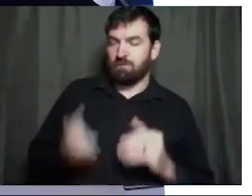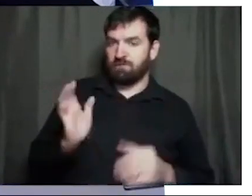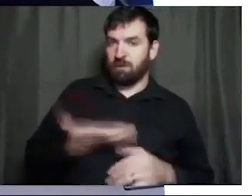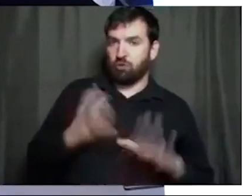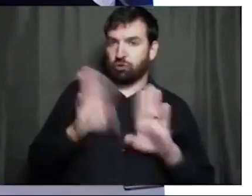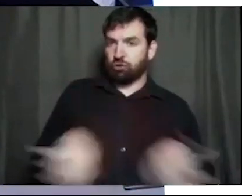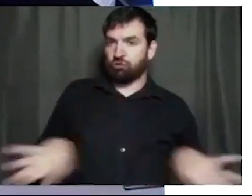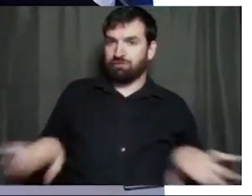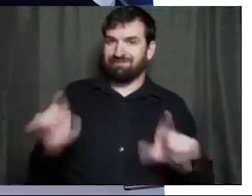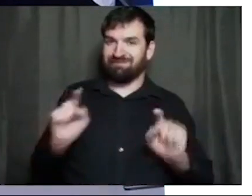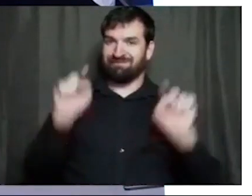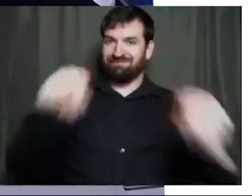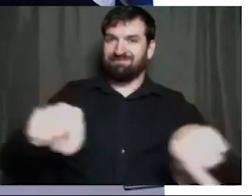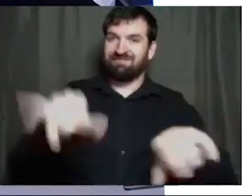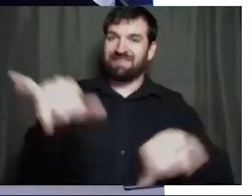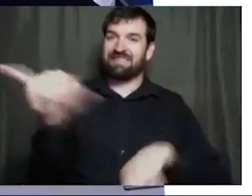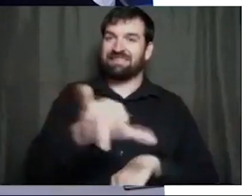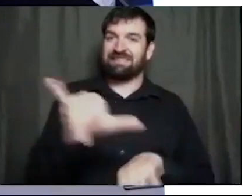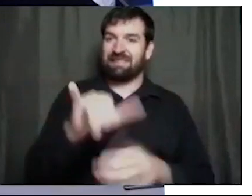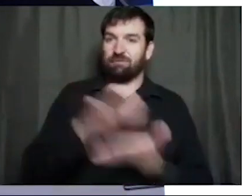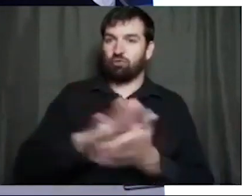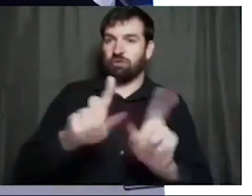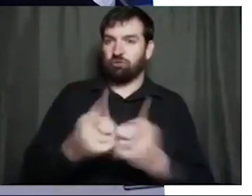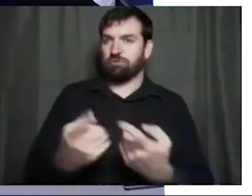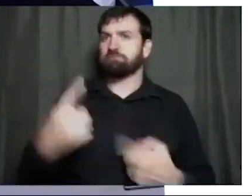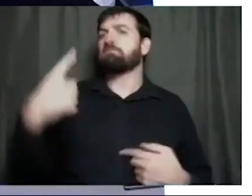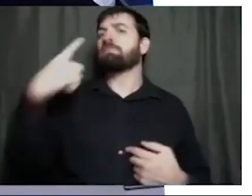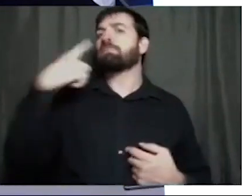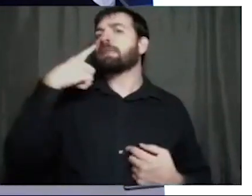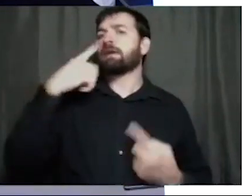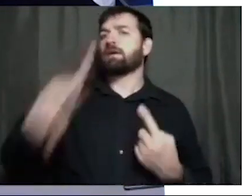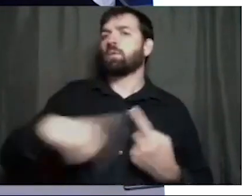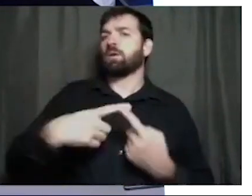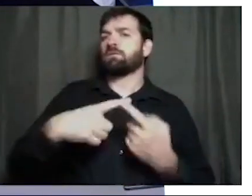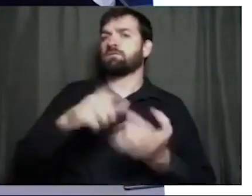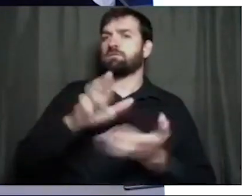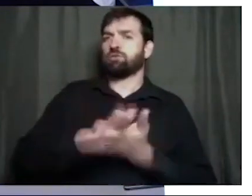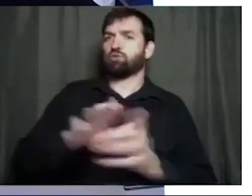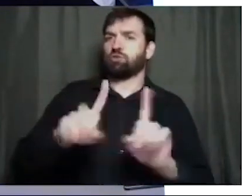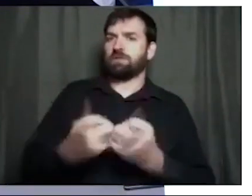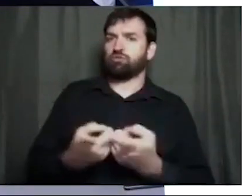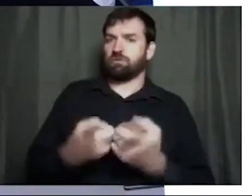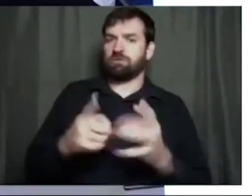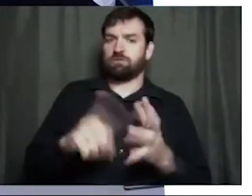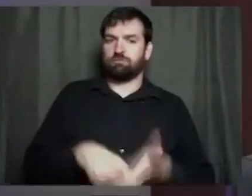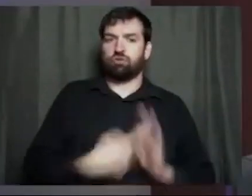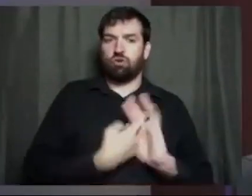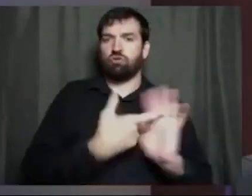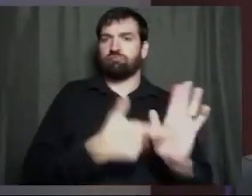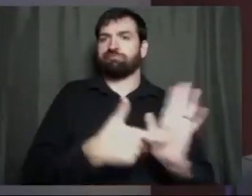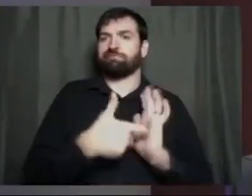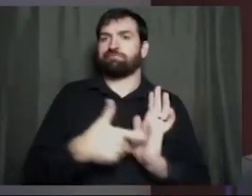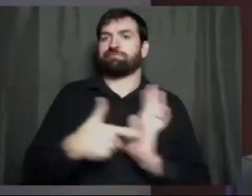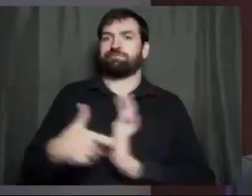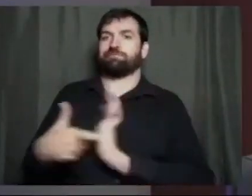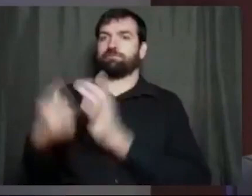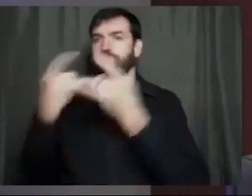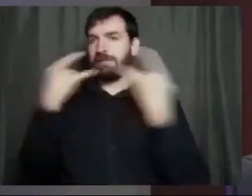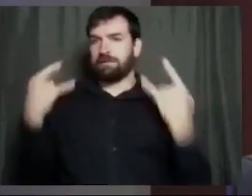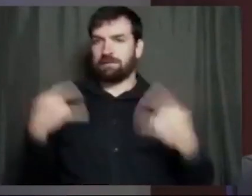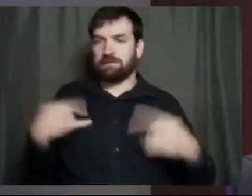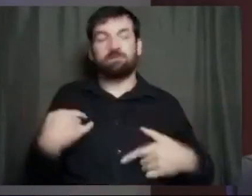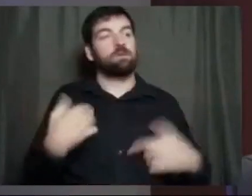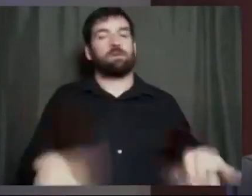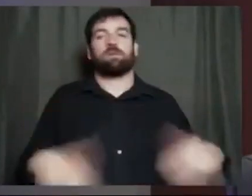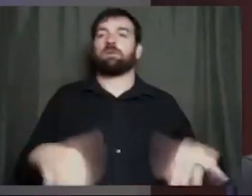school district. What was your thought when the school districts were one by one starting to mandate masks again? I was so happy when that started